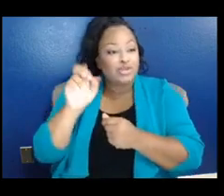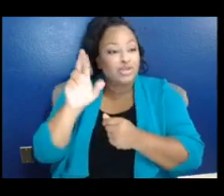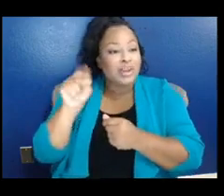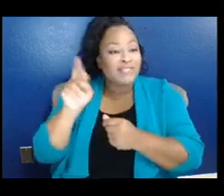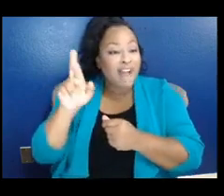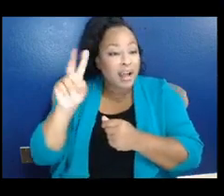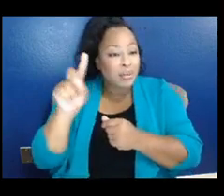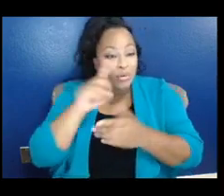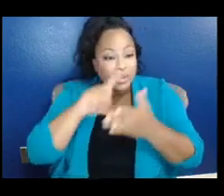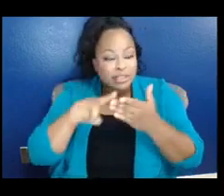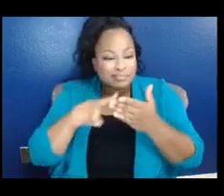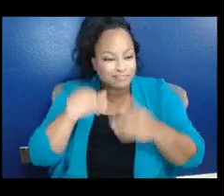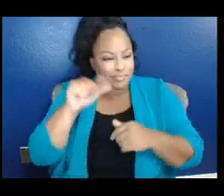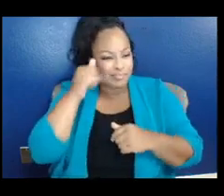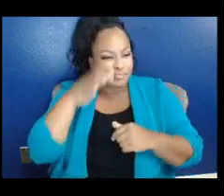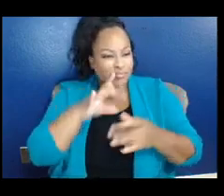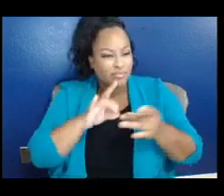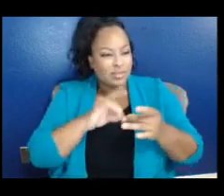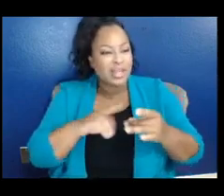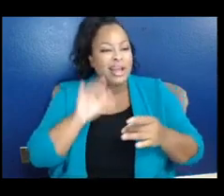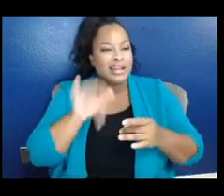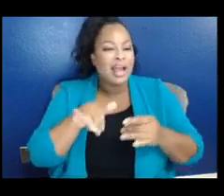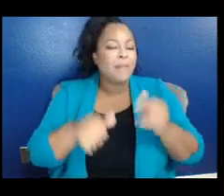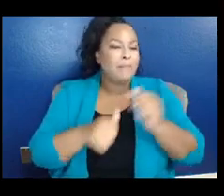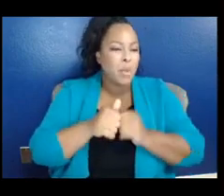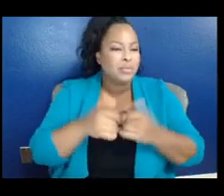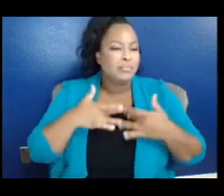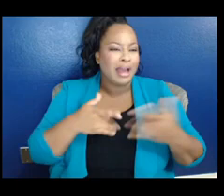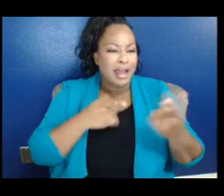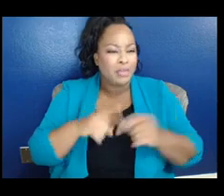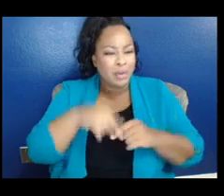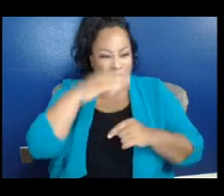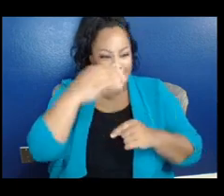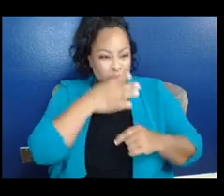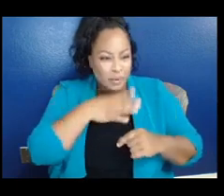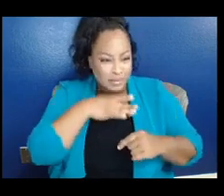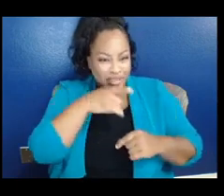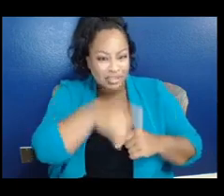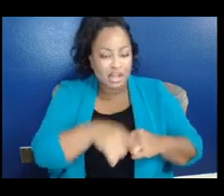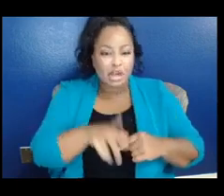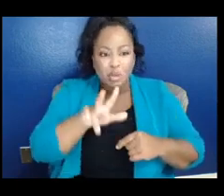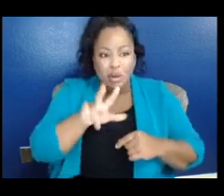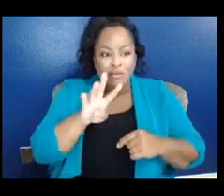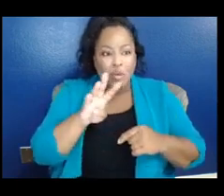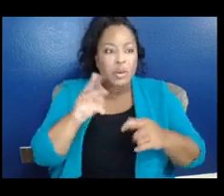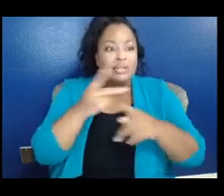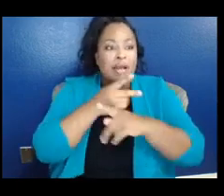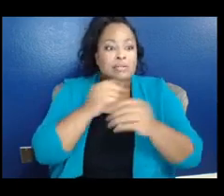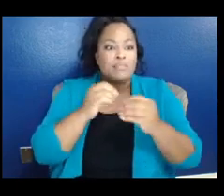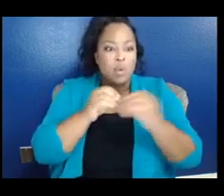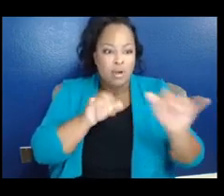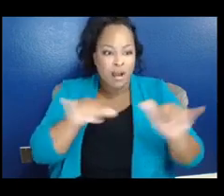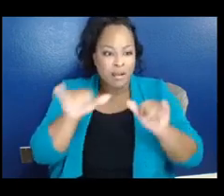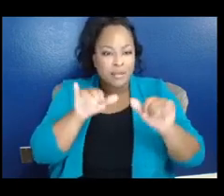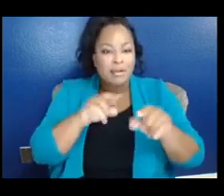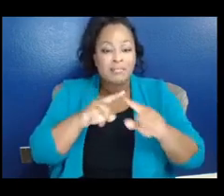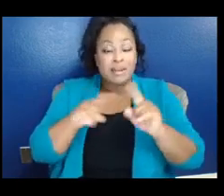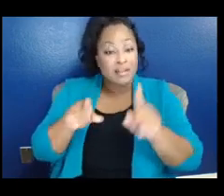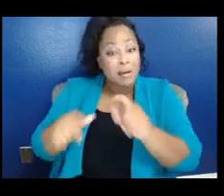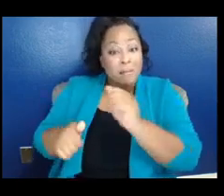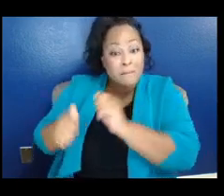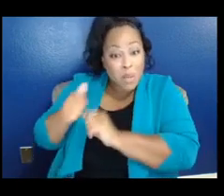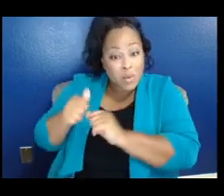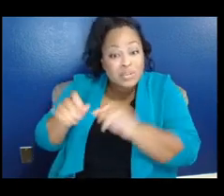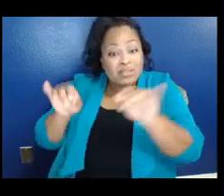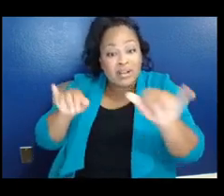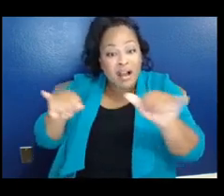research. Fibroids are more common among black women. It is 3 or 4 times more common. By far, the most